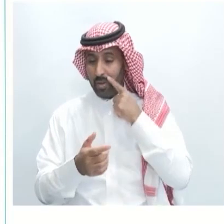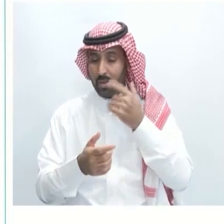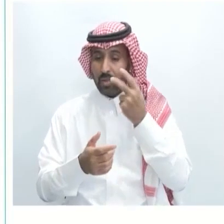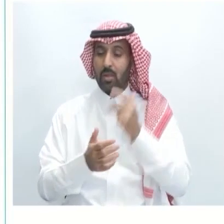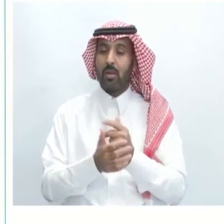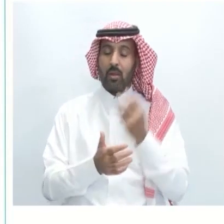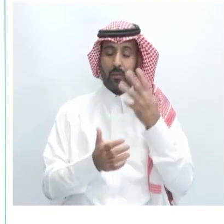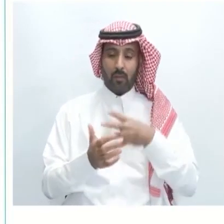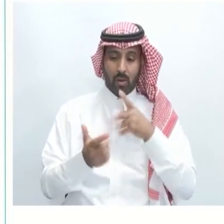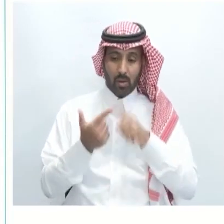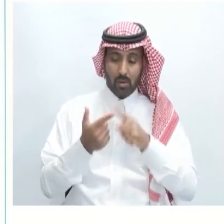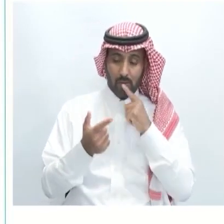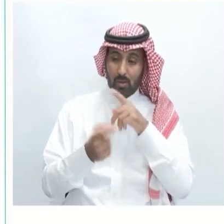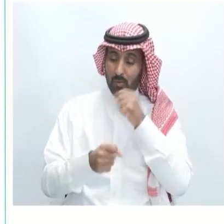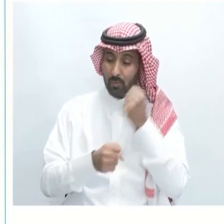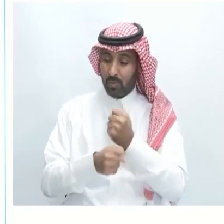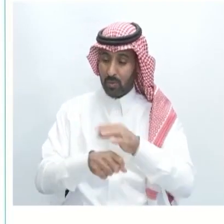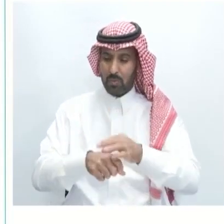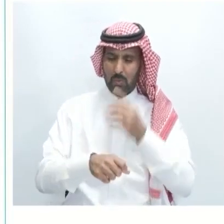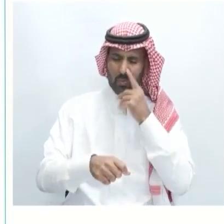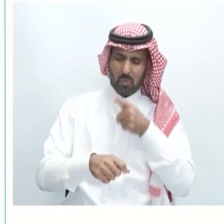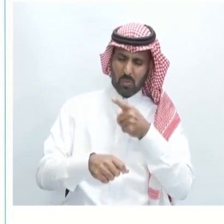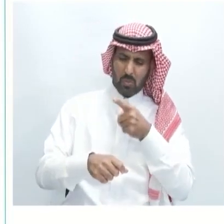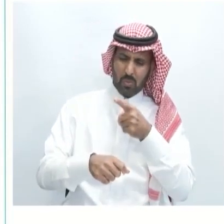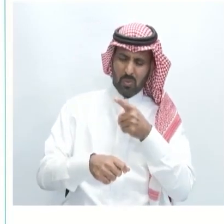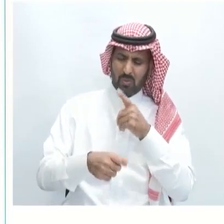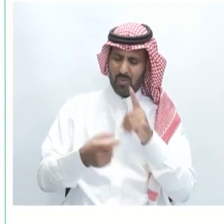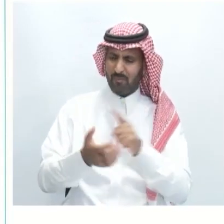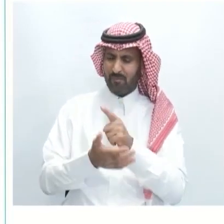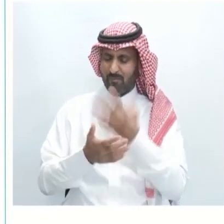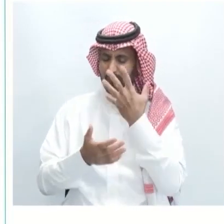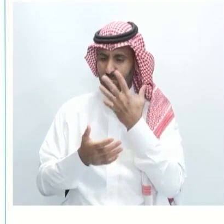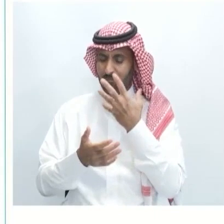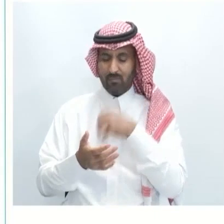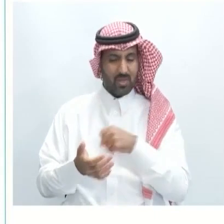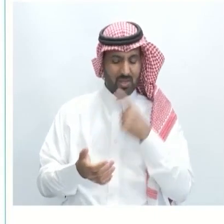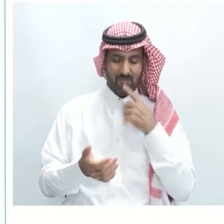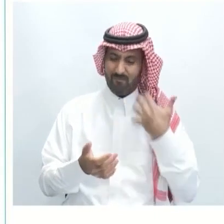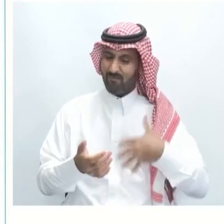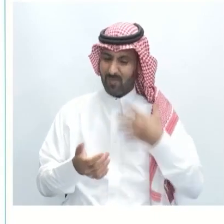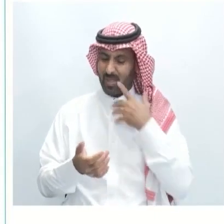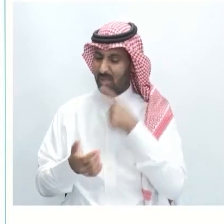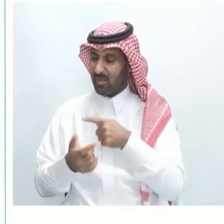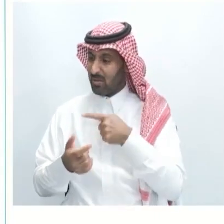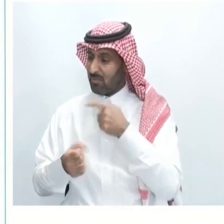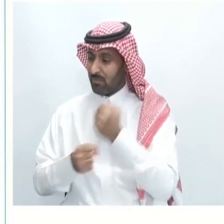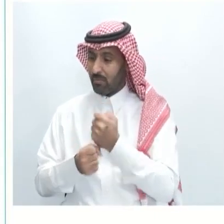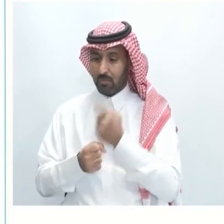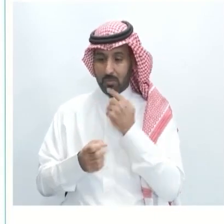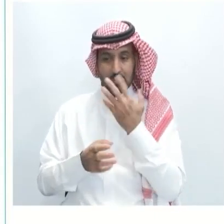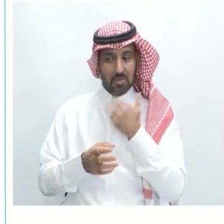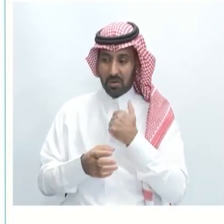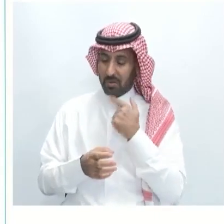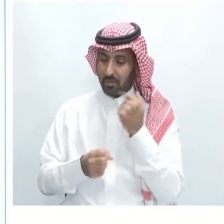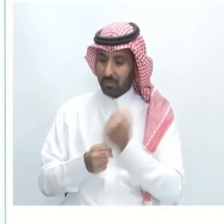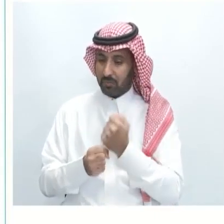34%. People with these jobs cited the repetitive nature of their job and the fact that they don't feel others appreciate their efforts as reasons for